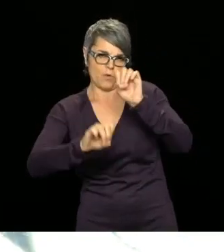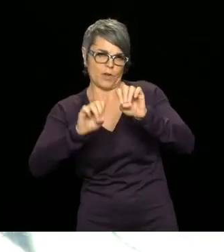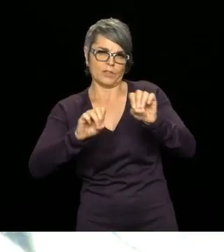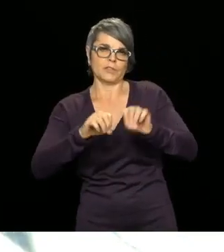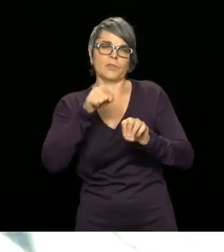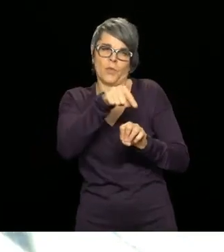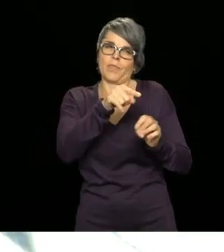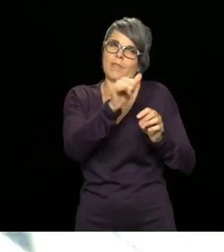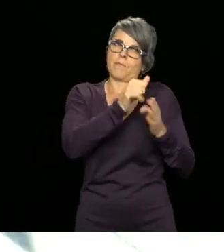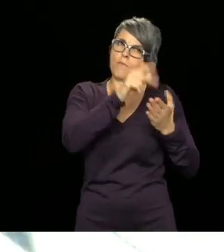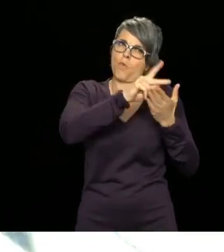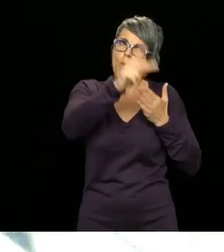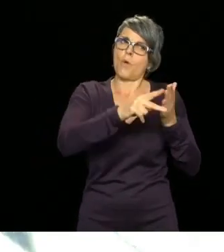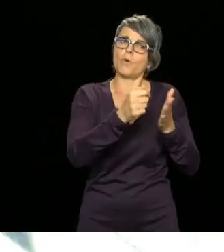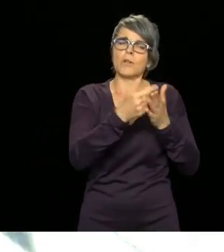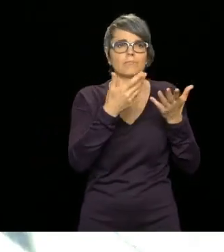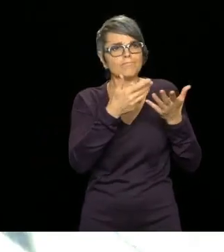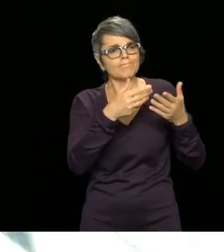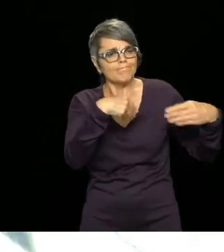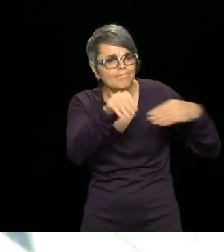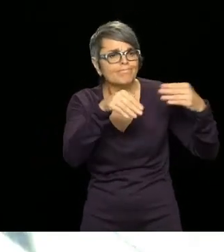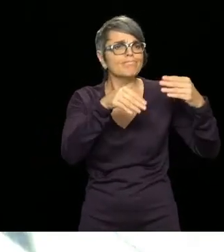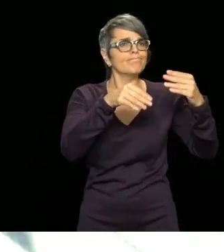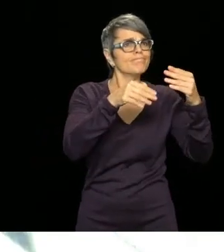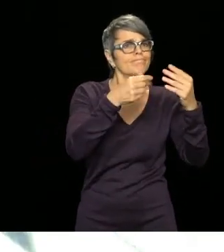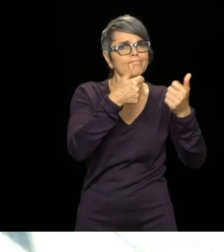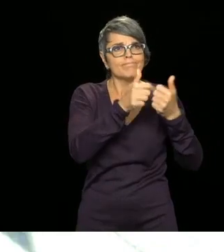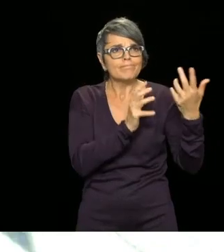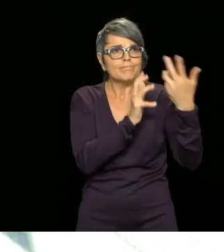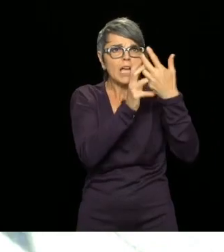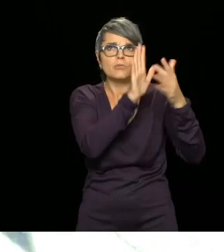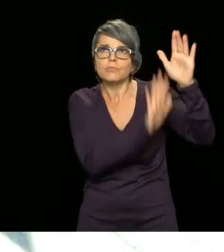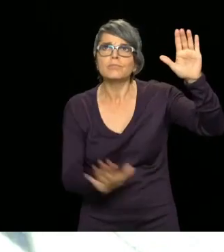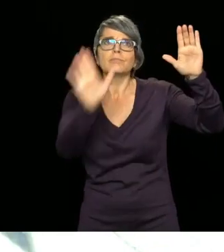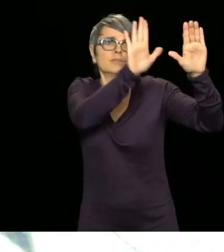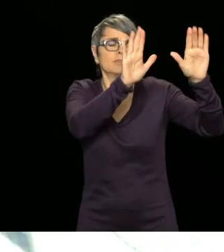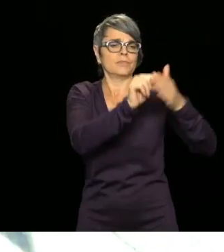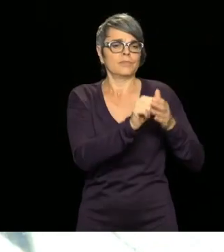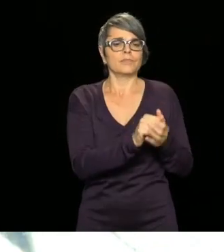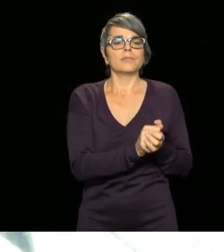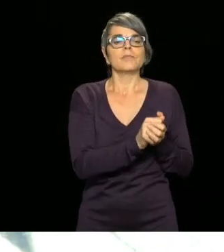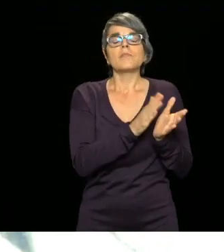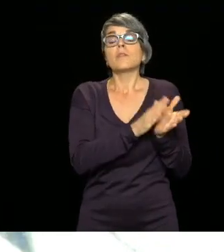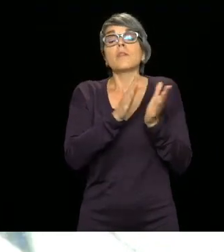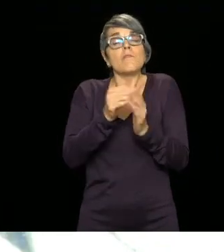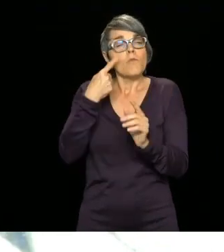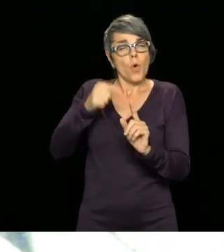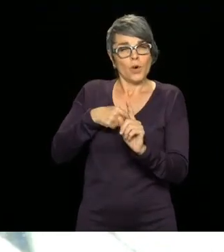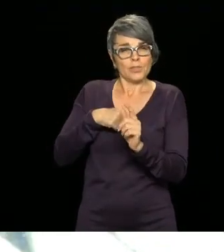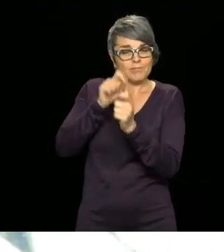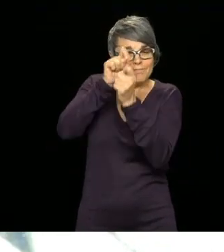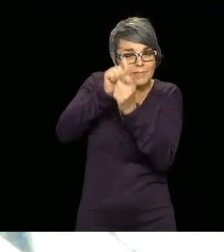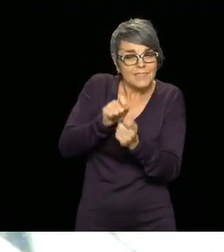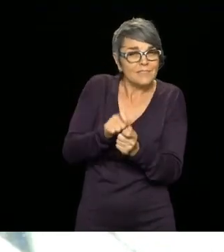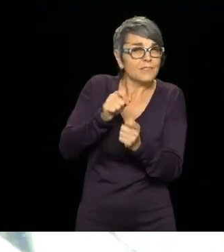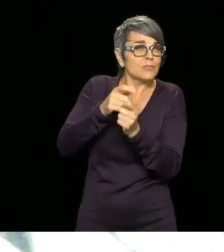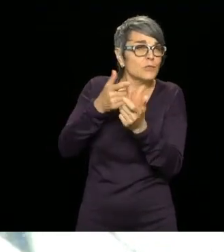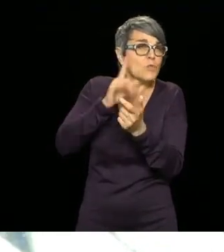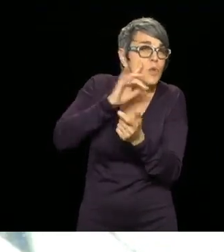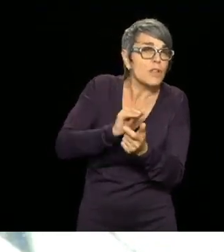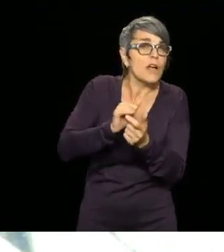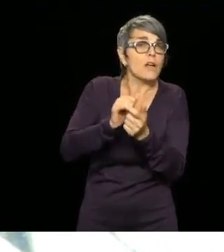flexibility. As for further details in terms of, more concrete things that can be accomplished, I'll let Tracy deal